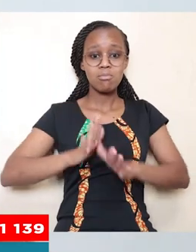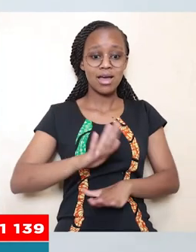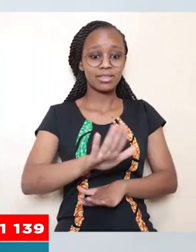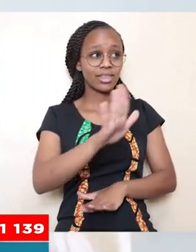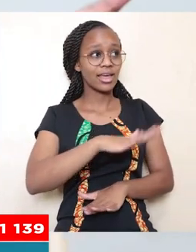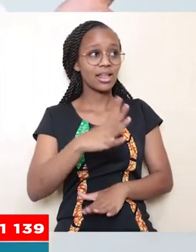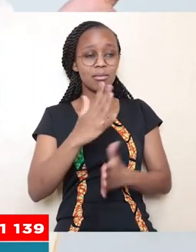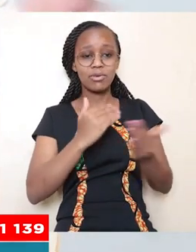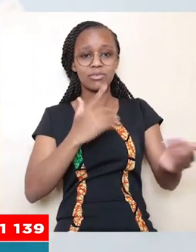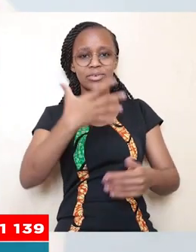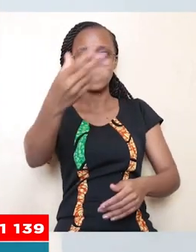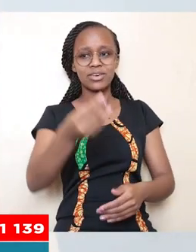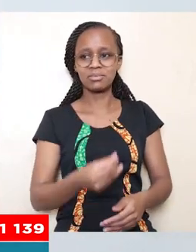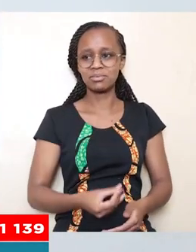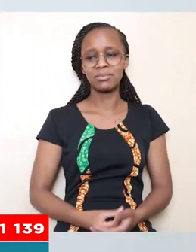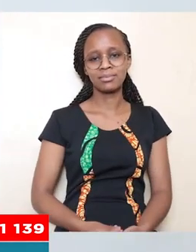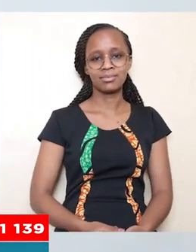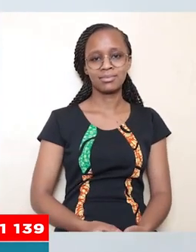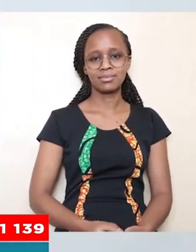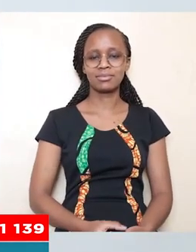kwao before uwede. Ala!